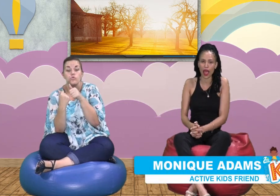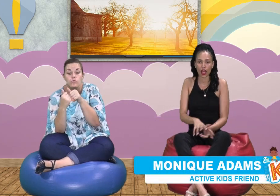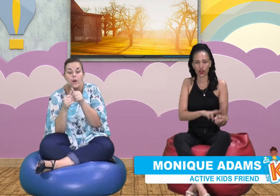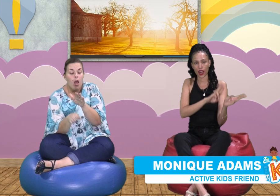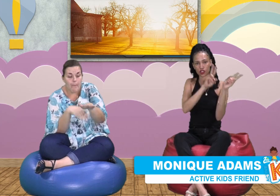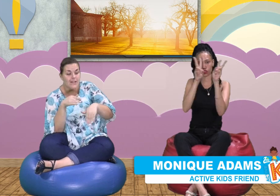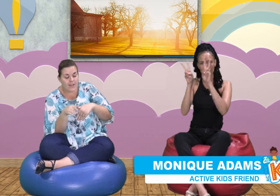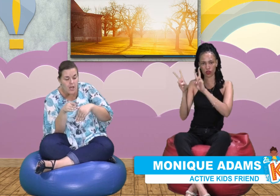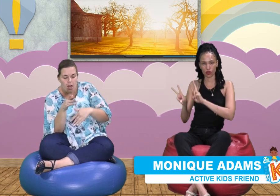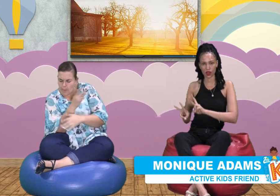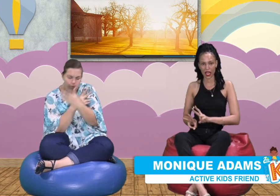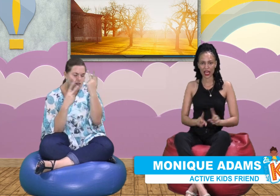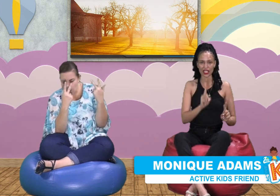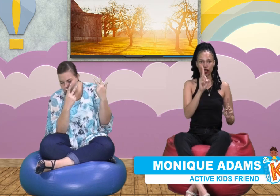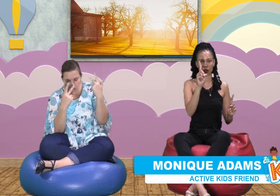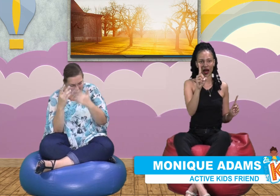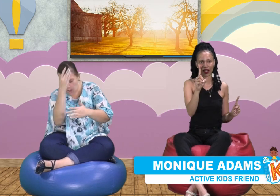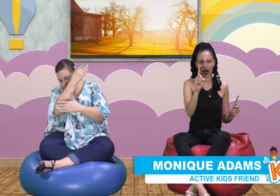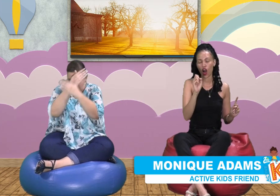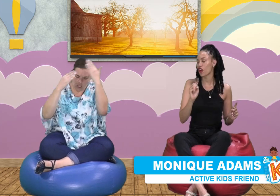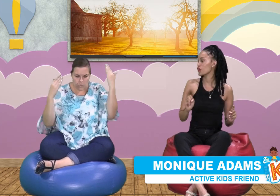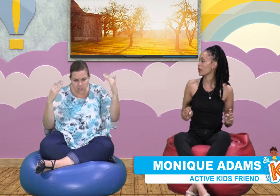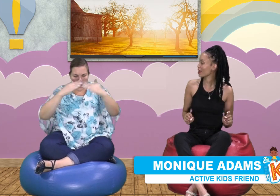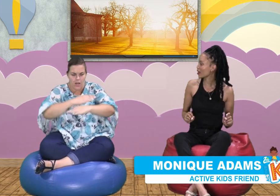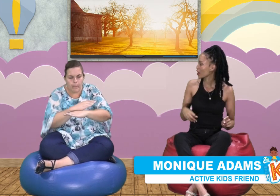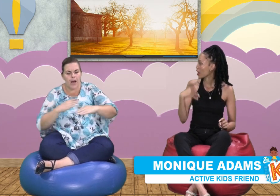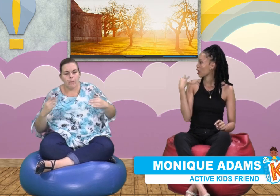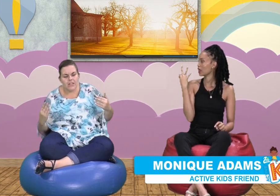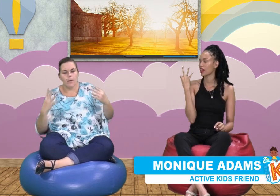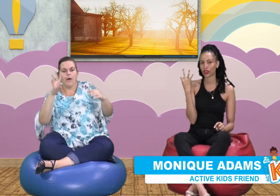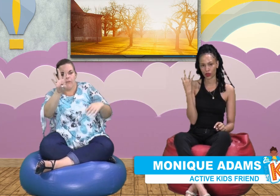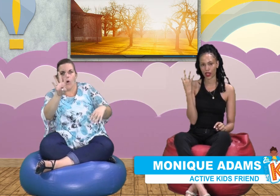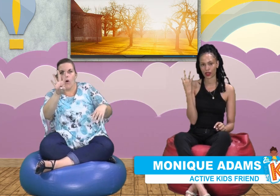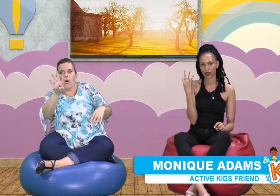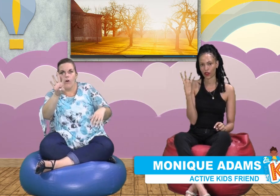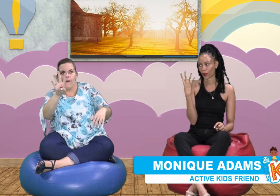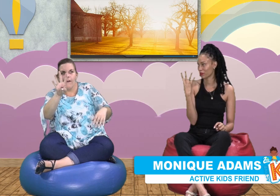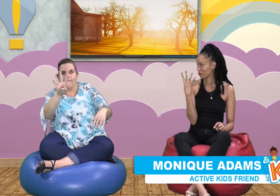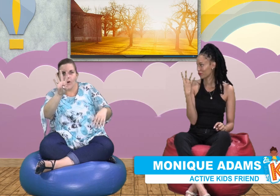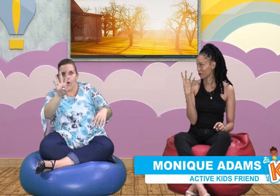to grade 2, lesson 1 of week 3.